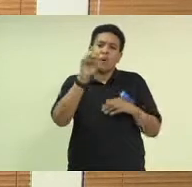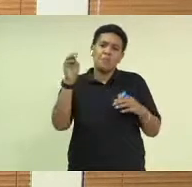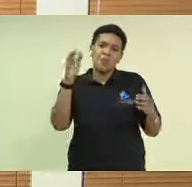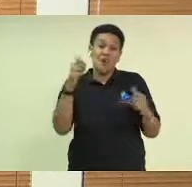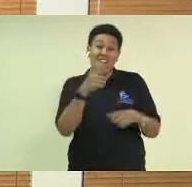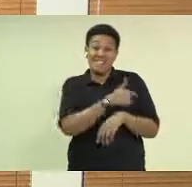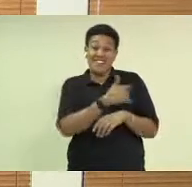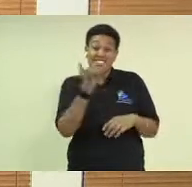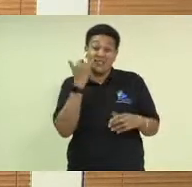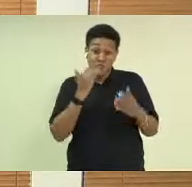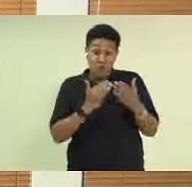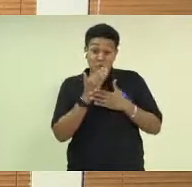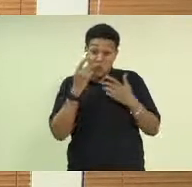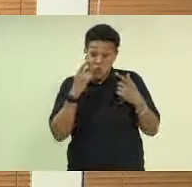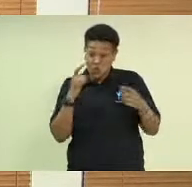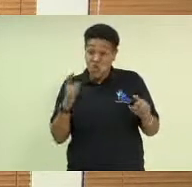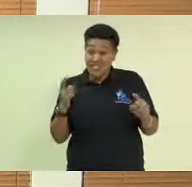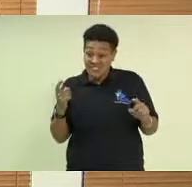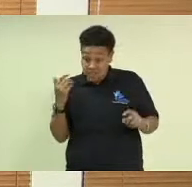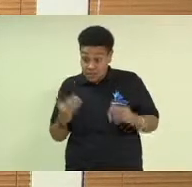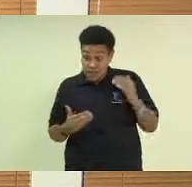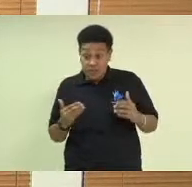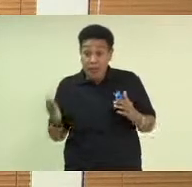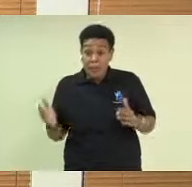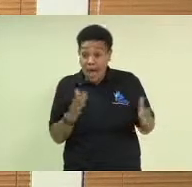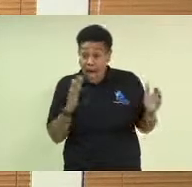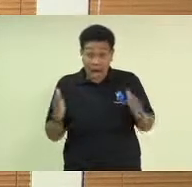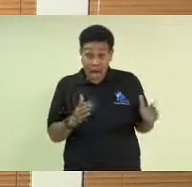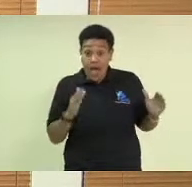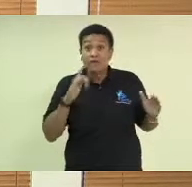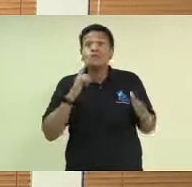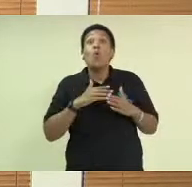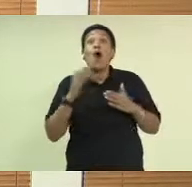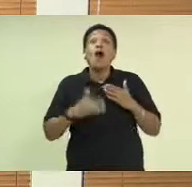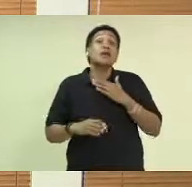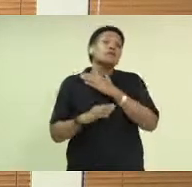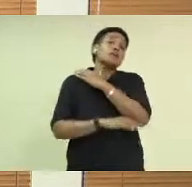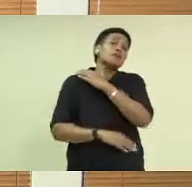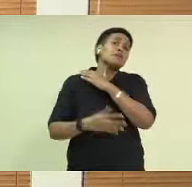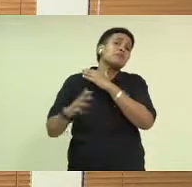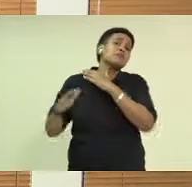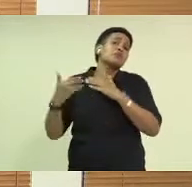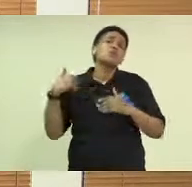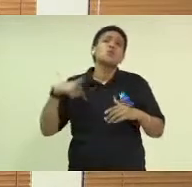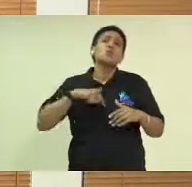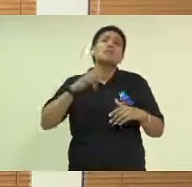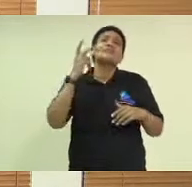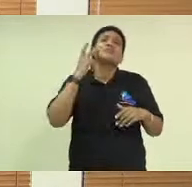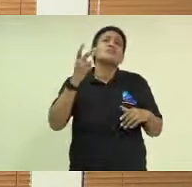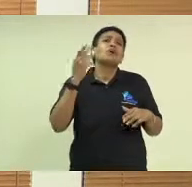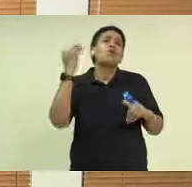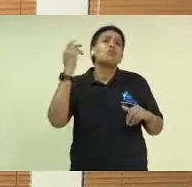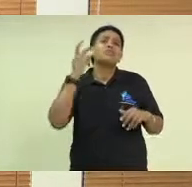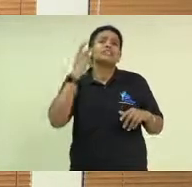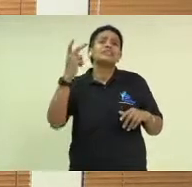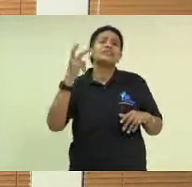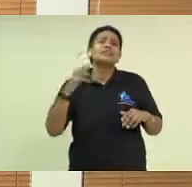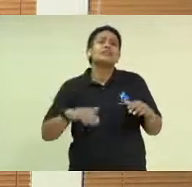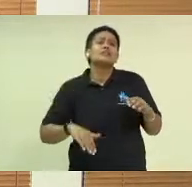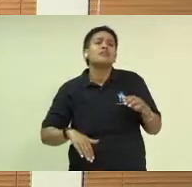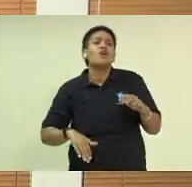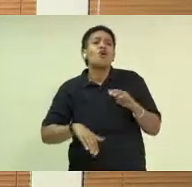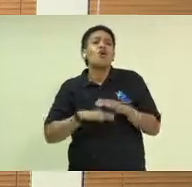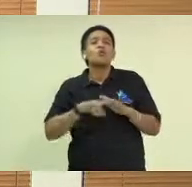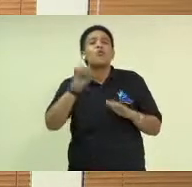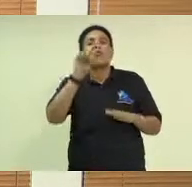if we carry through successfully the plan to the end of September, we will hopefully see take